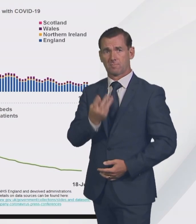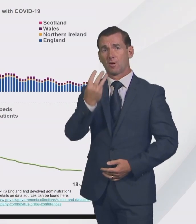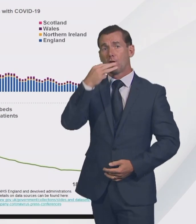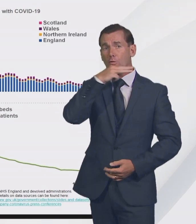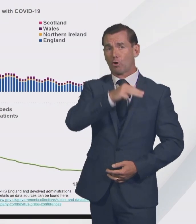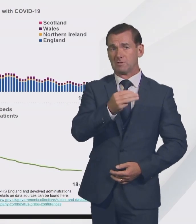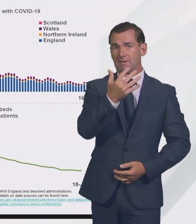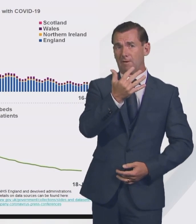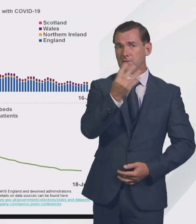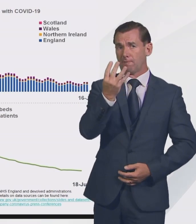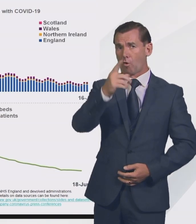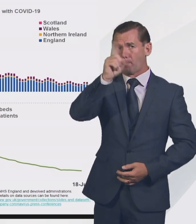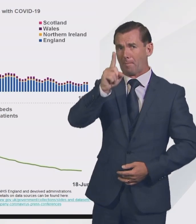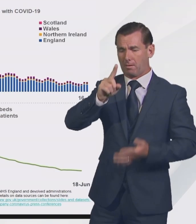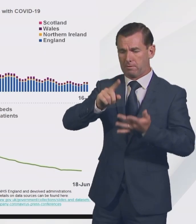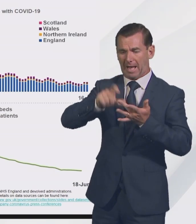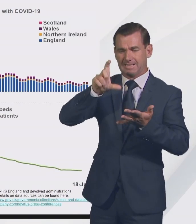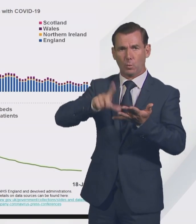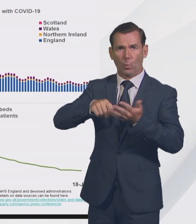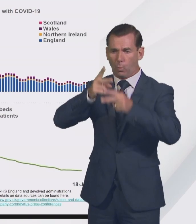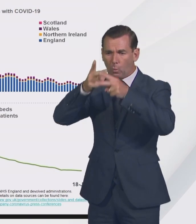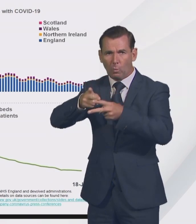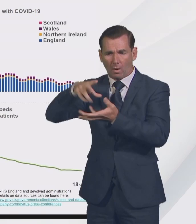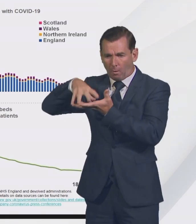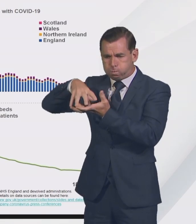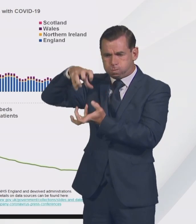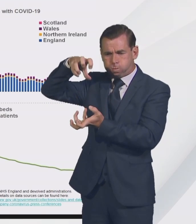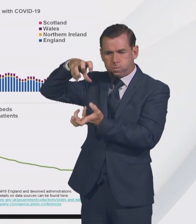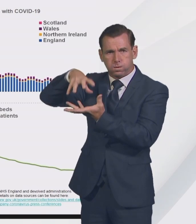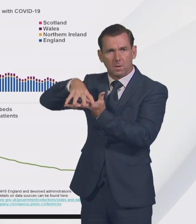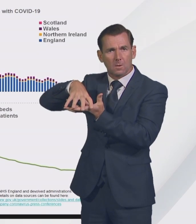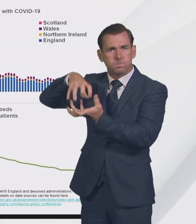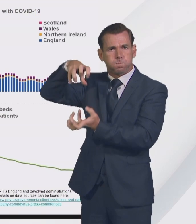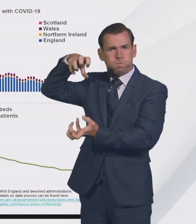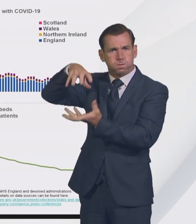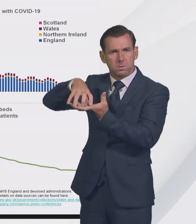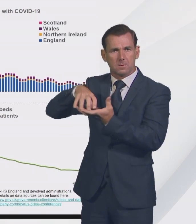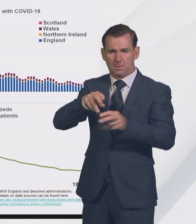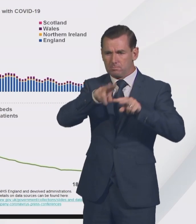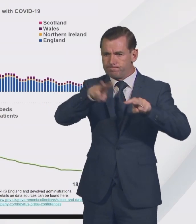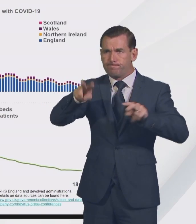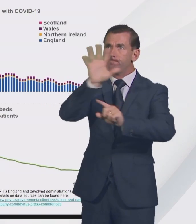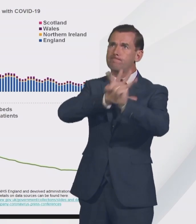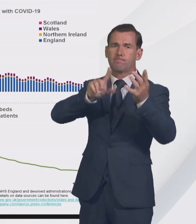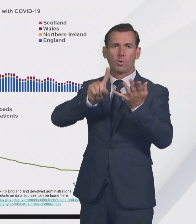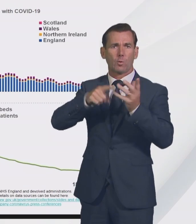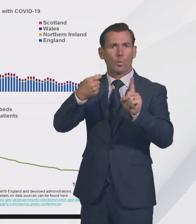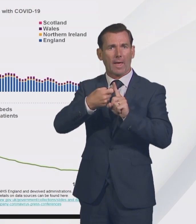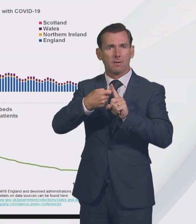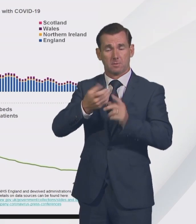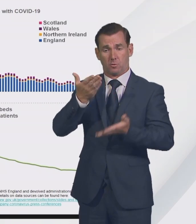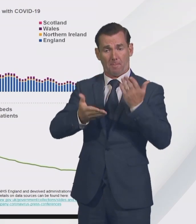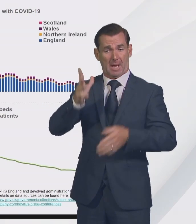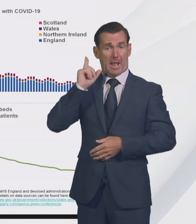354 coronavirus patients are currently in mechanical ventilation beds in the United Kingdom, down